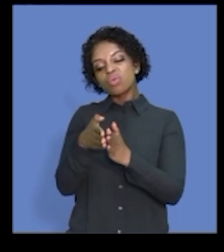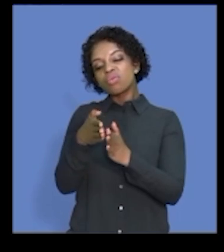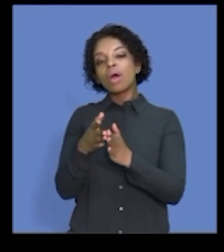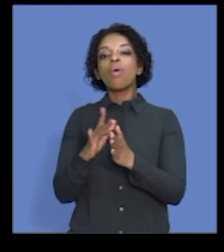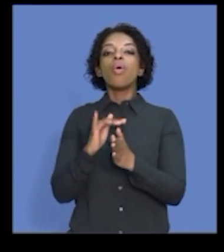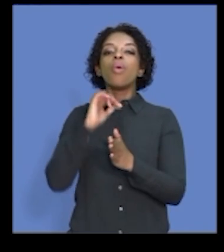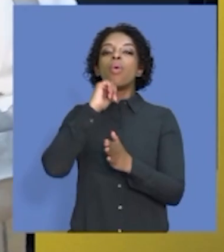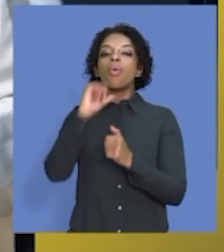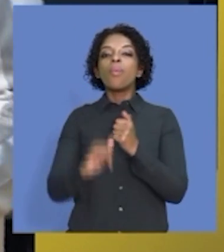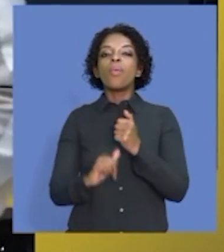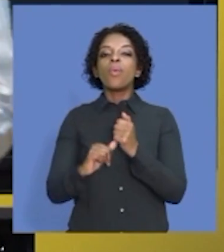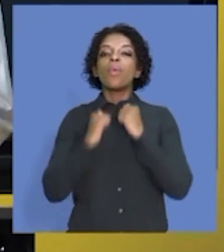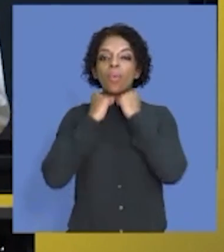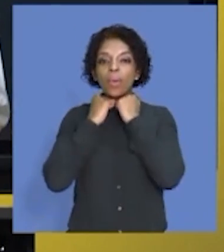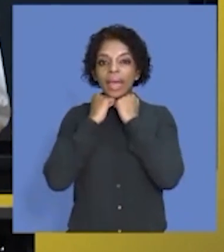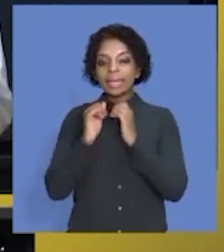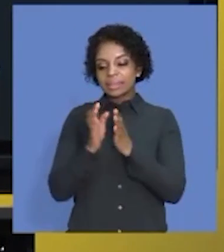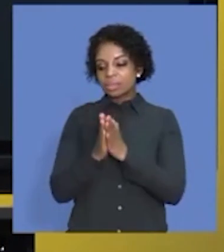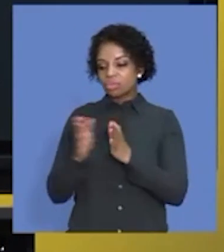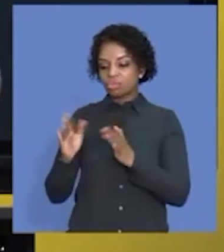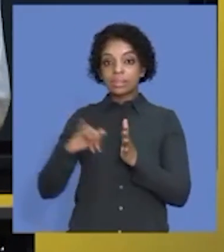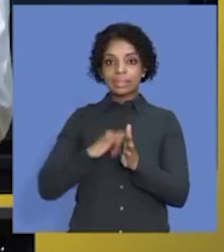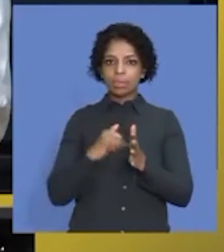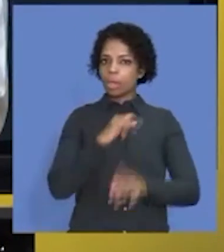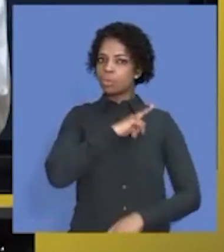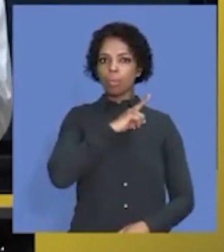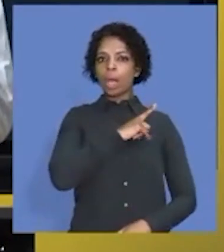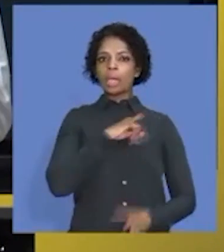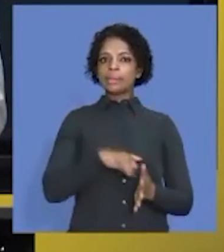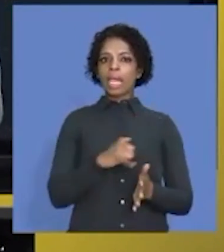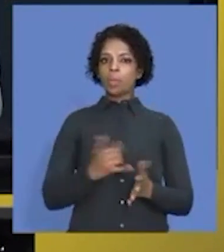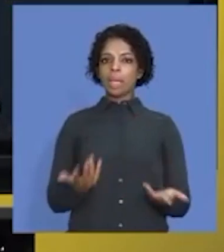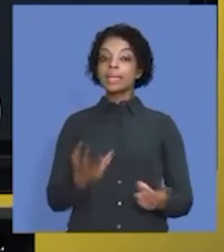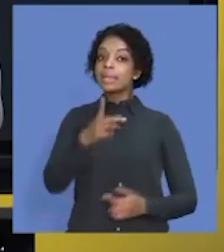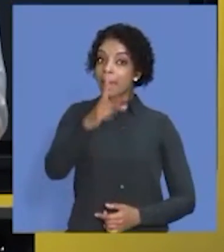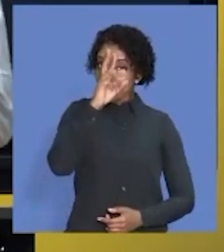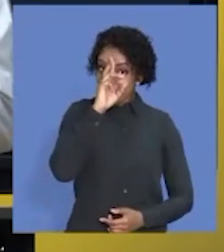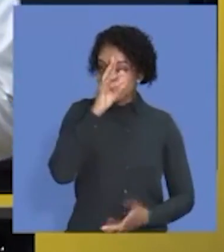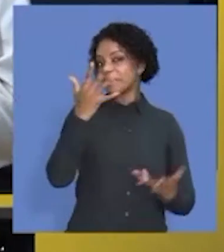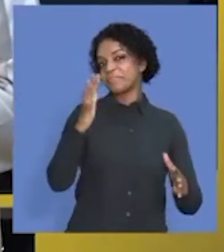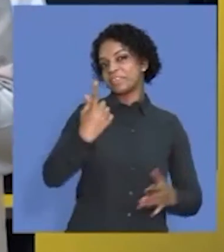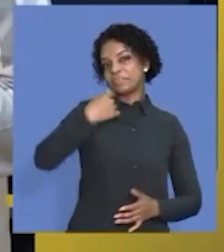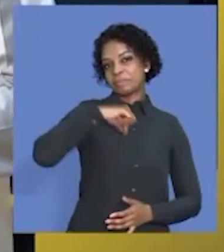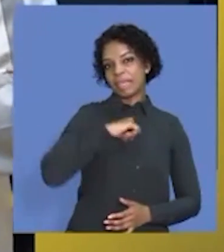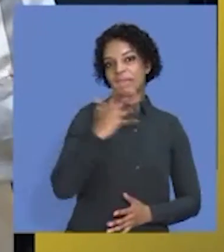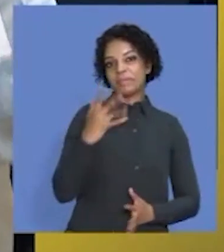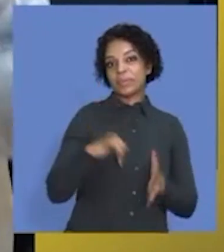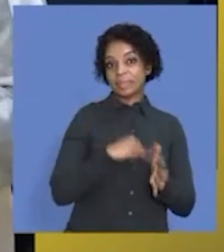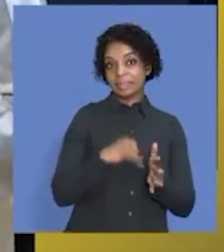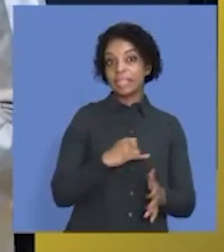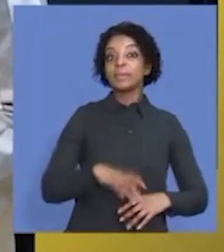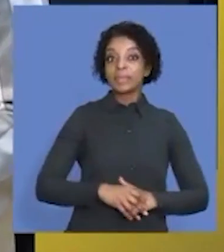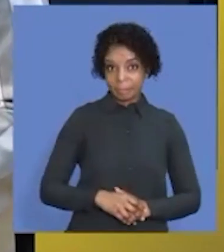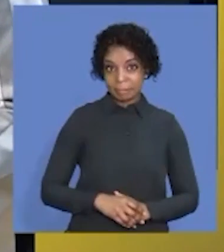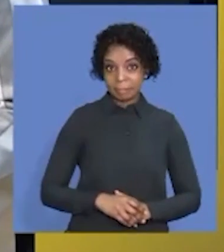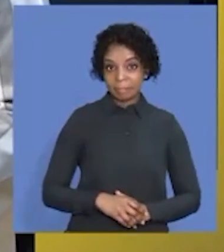is Ashraf including January? Remember, we have received the rental for January. So you have